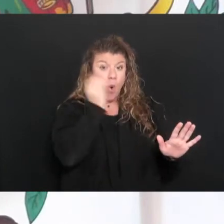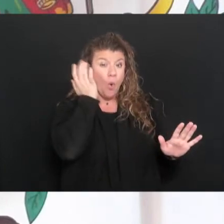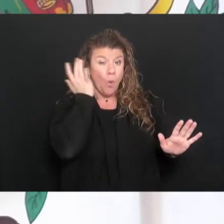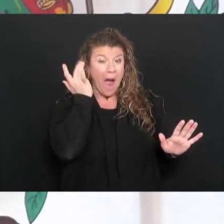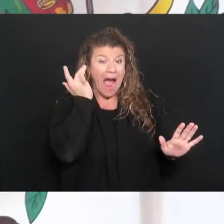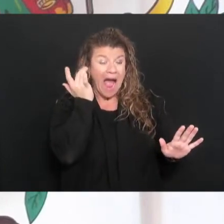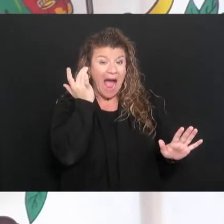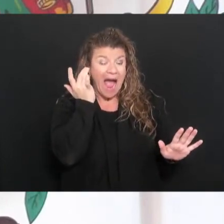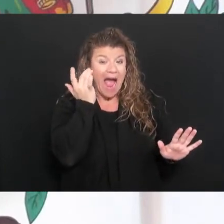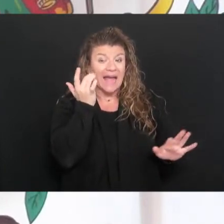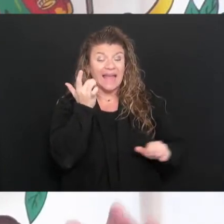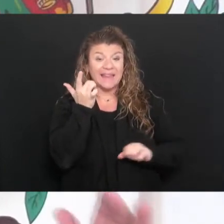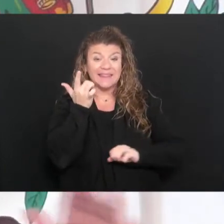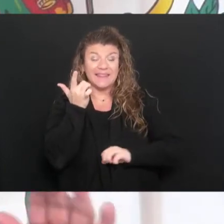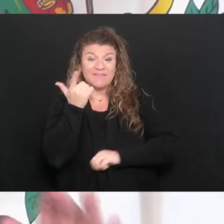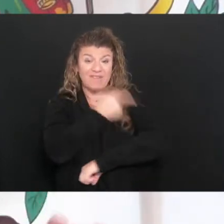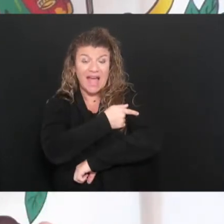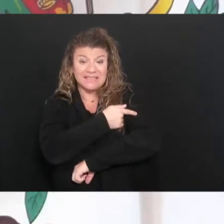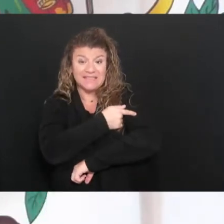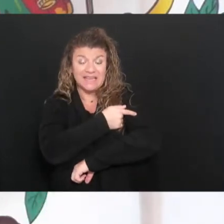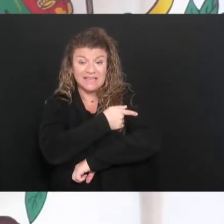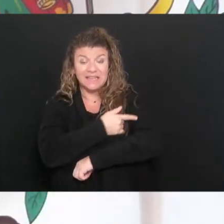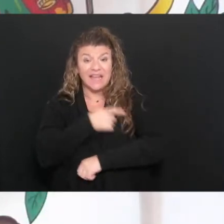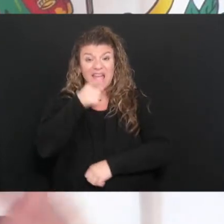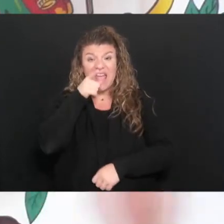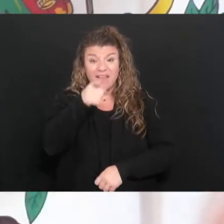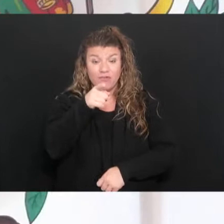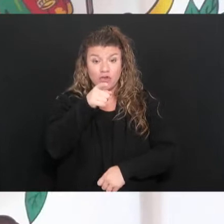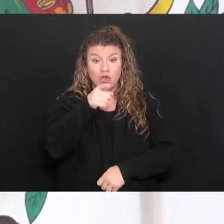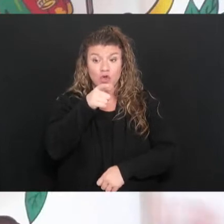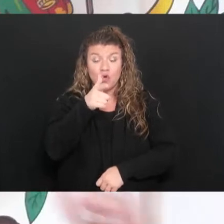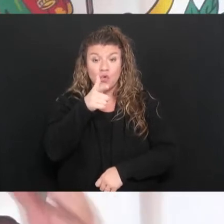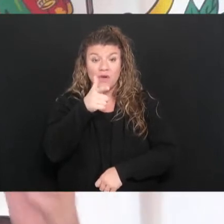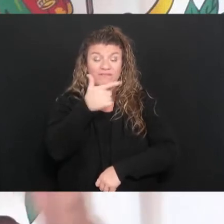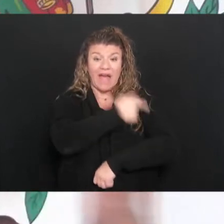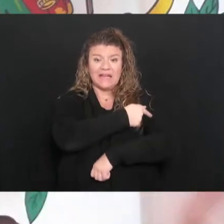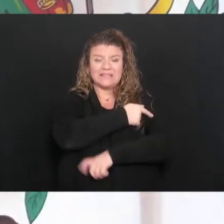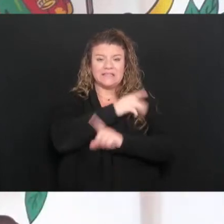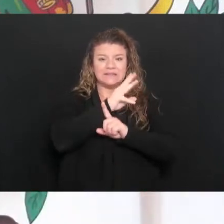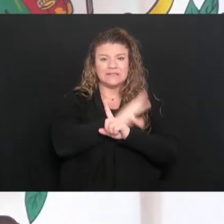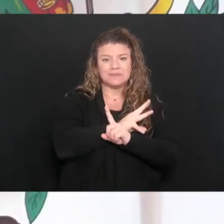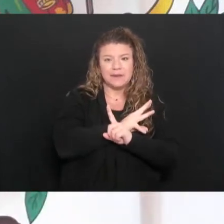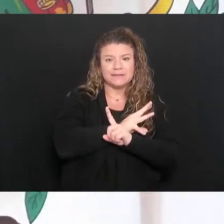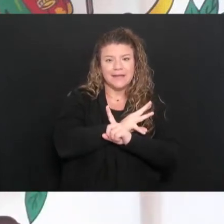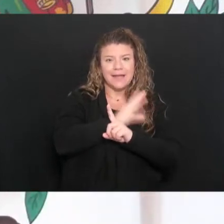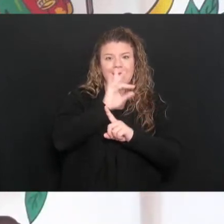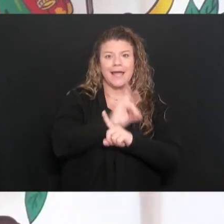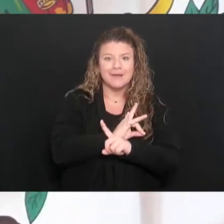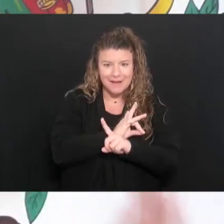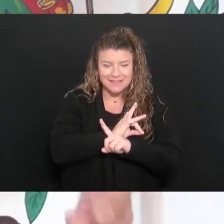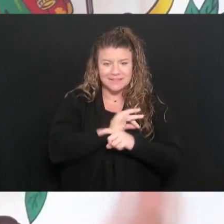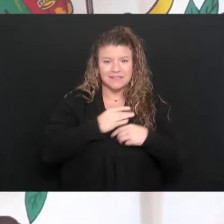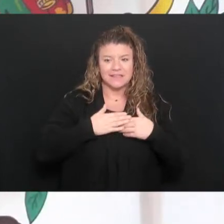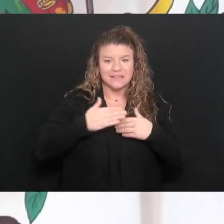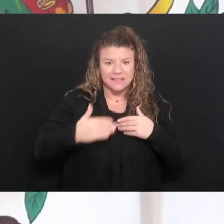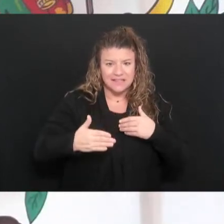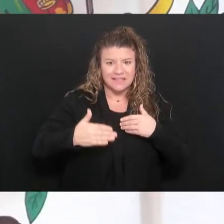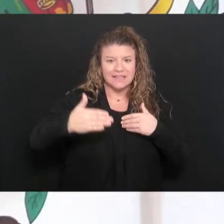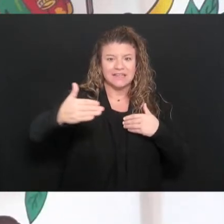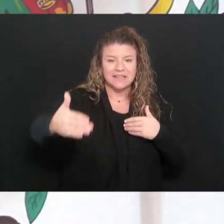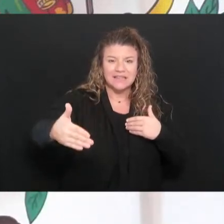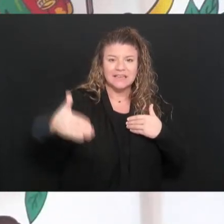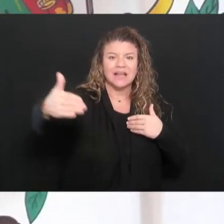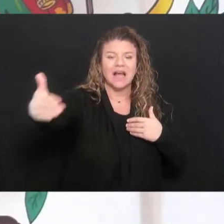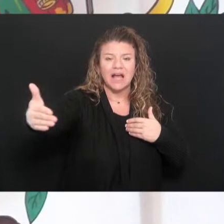vaccine basically that you had gotten 6 months, 8 months ago, really and